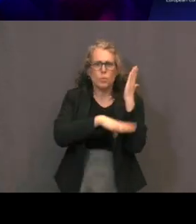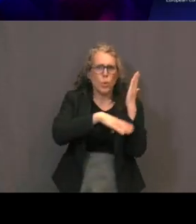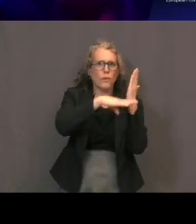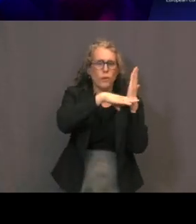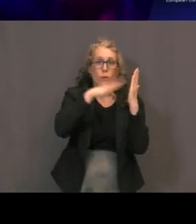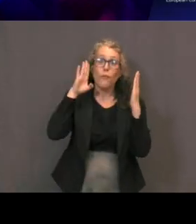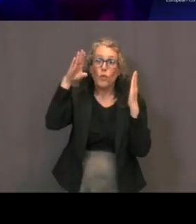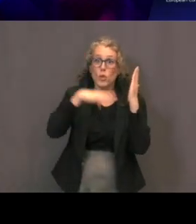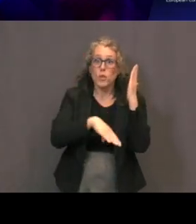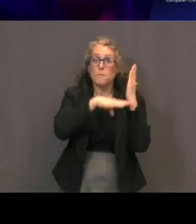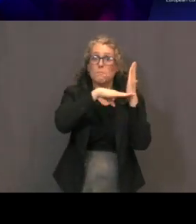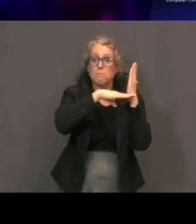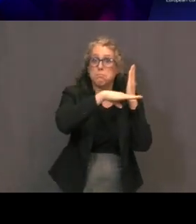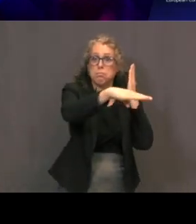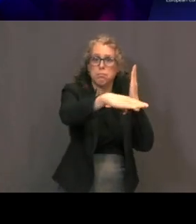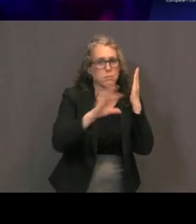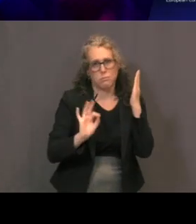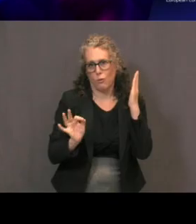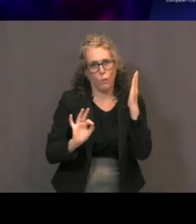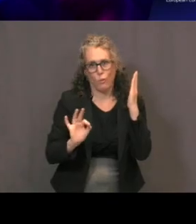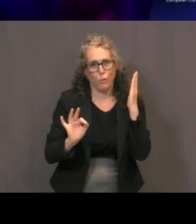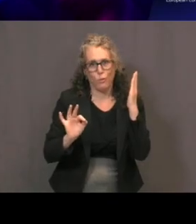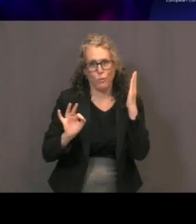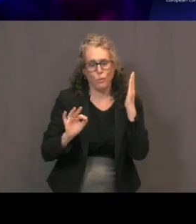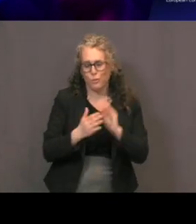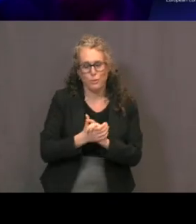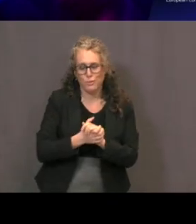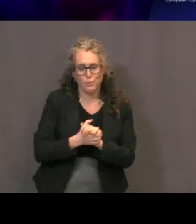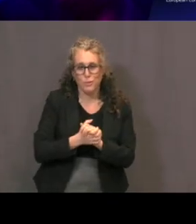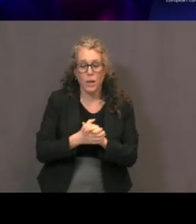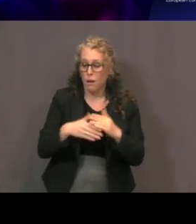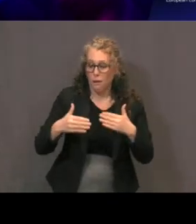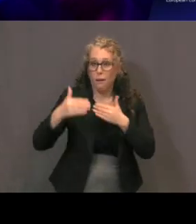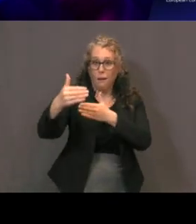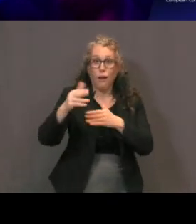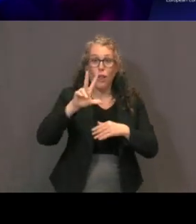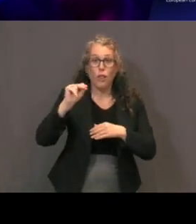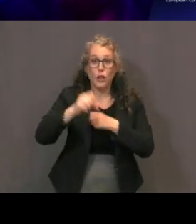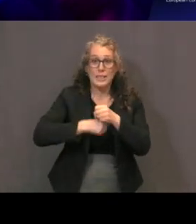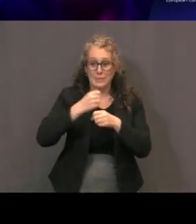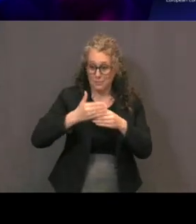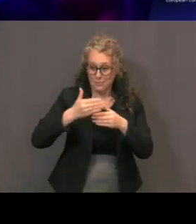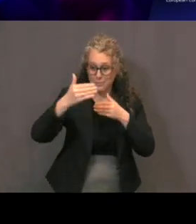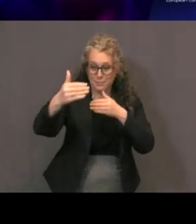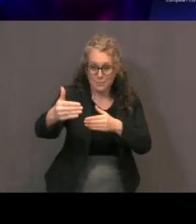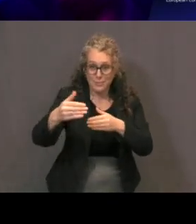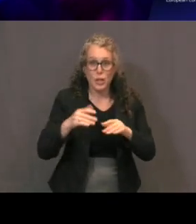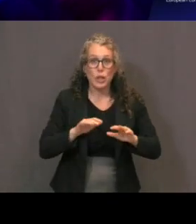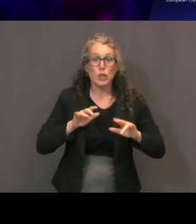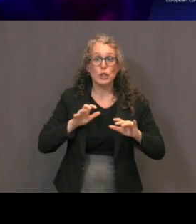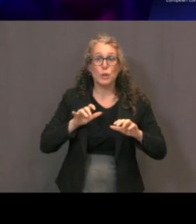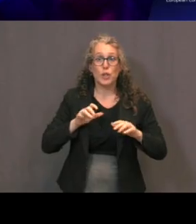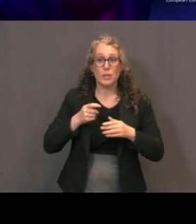limits of computing are still a long way off. In the next 30 years, compute will again become 1,000,000